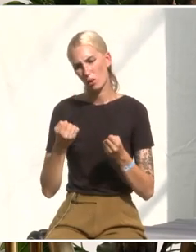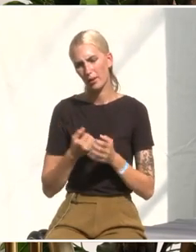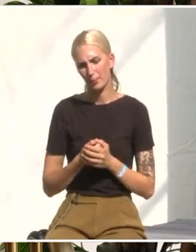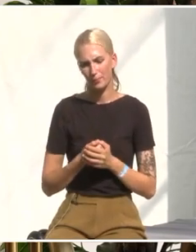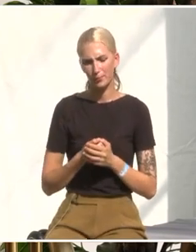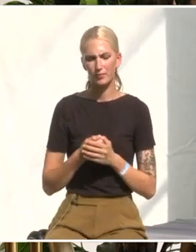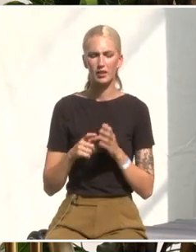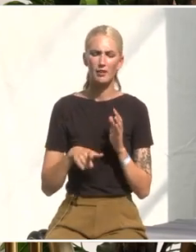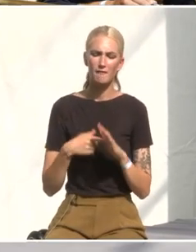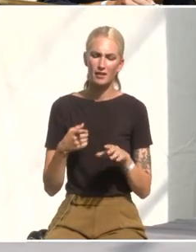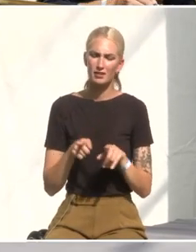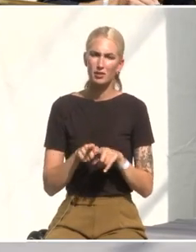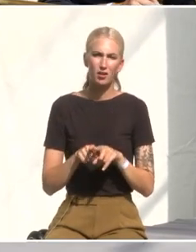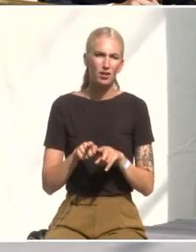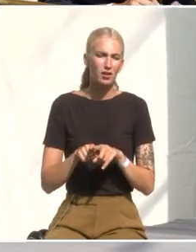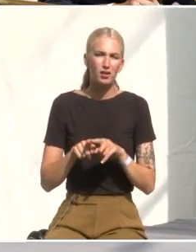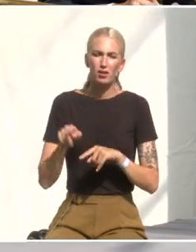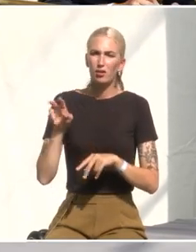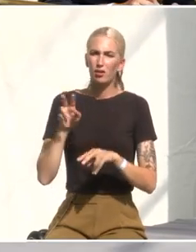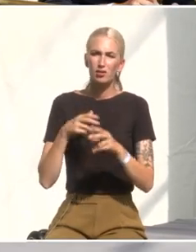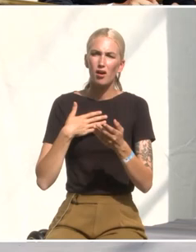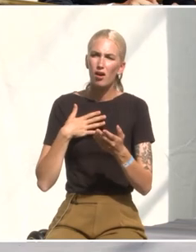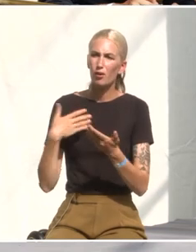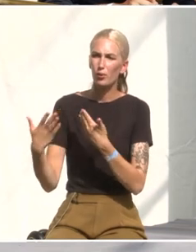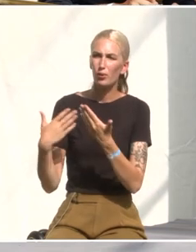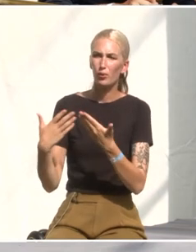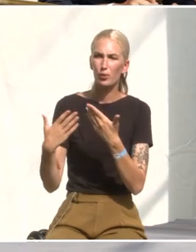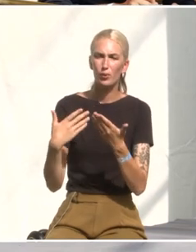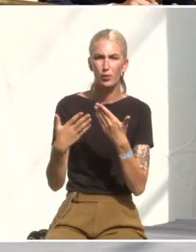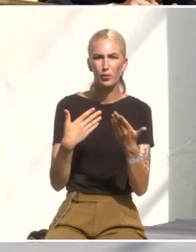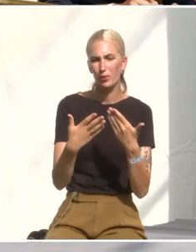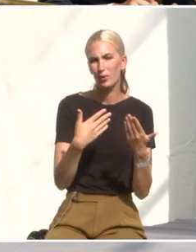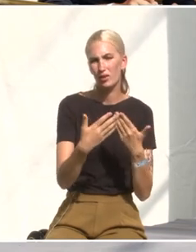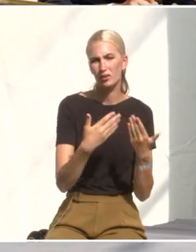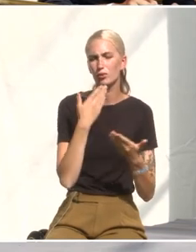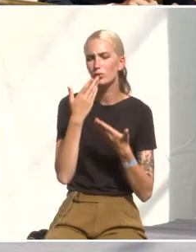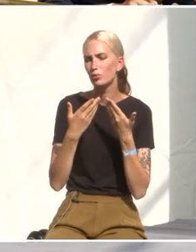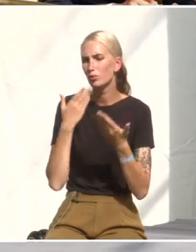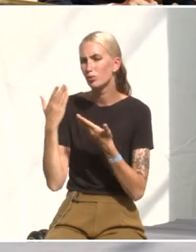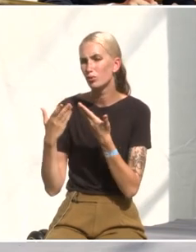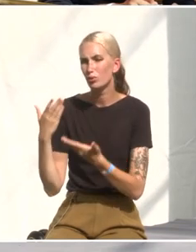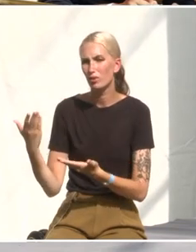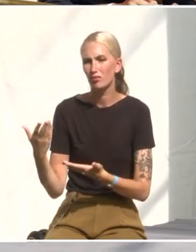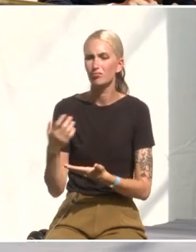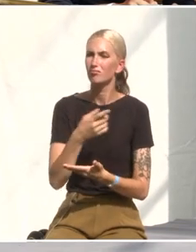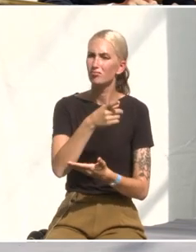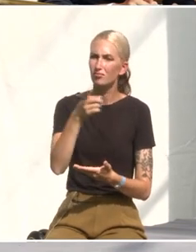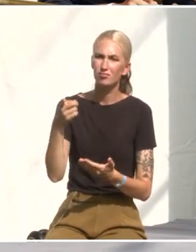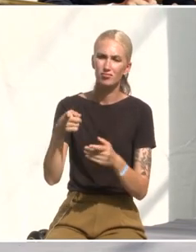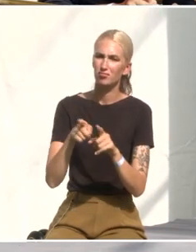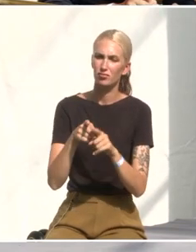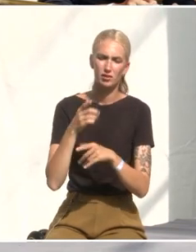also we'd like to continue to interact with you, dear audience, here and online, to ask you different questions. And you are always